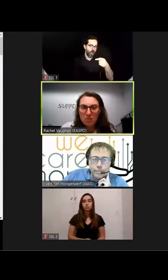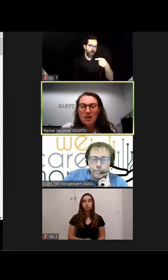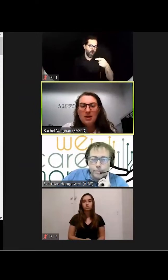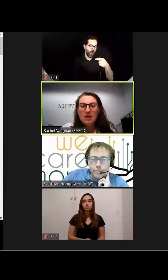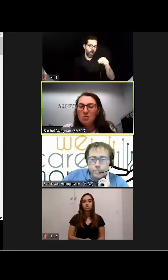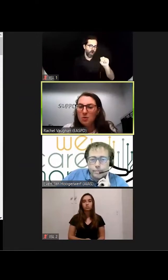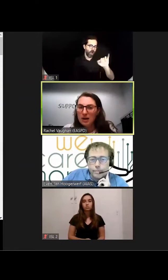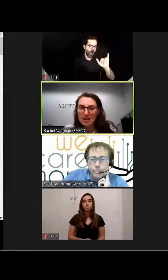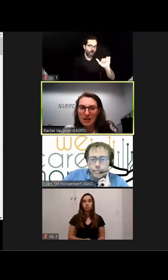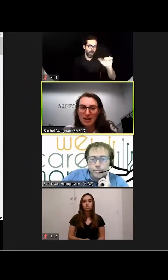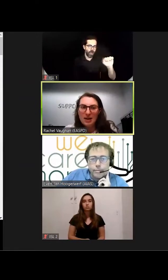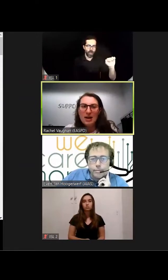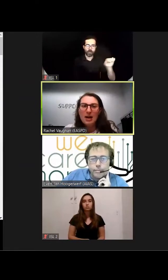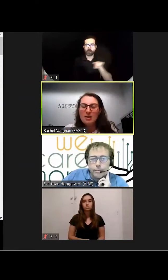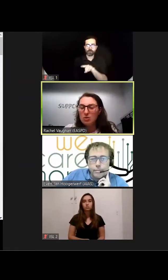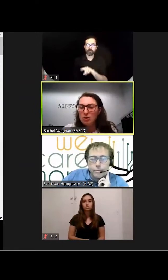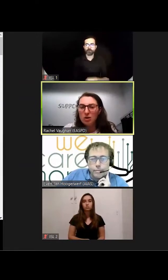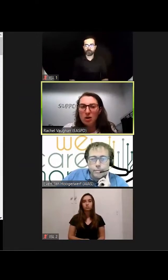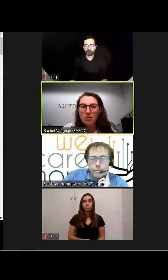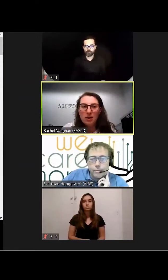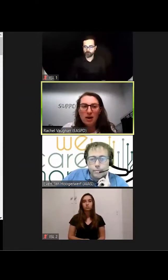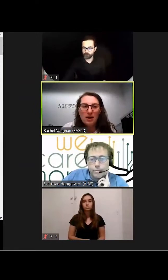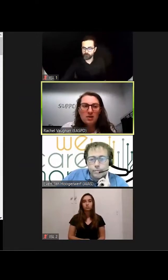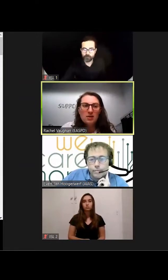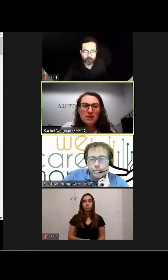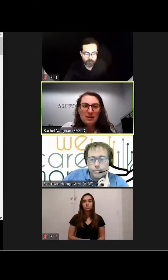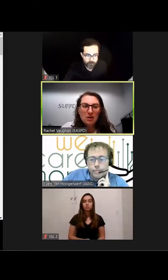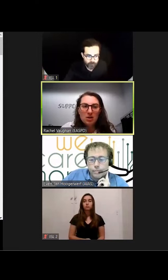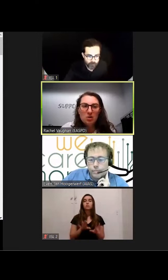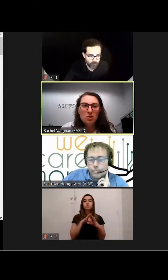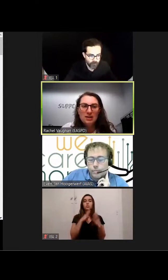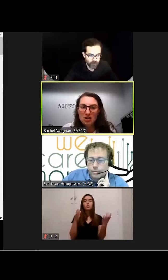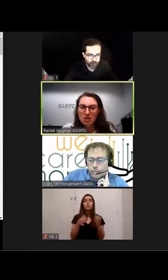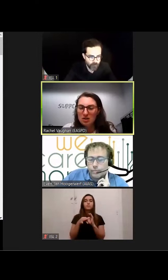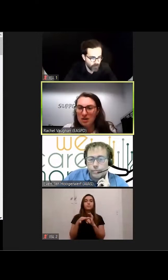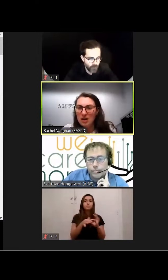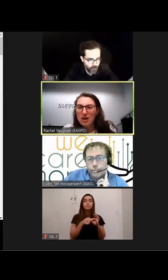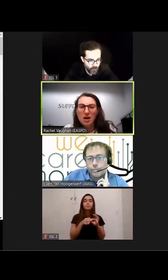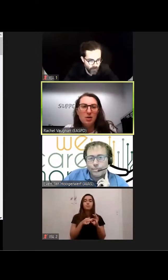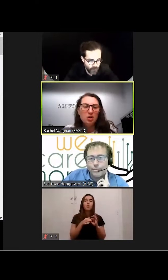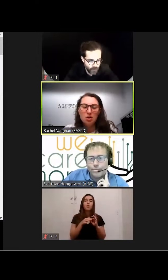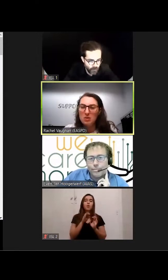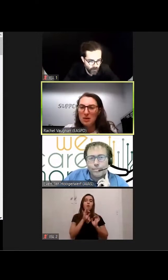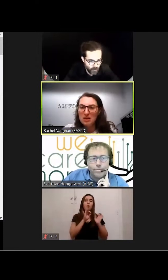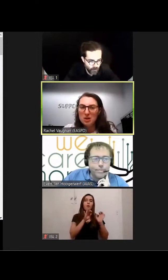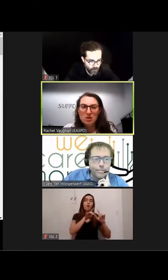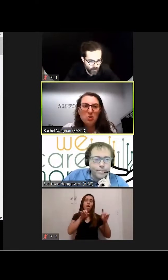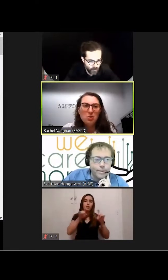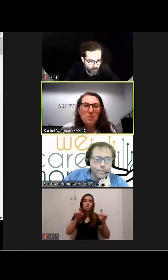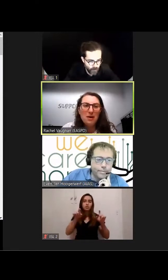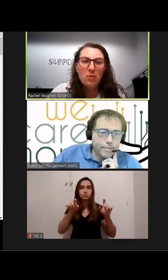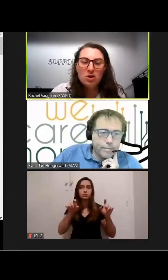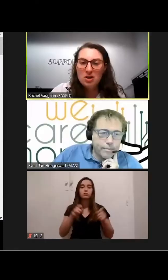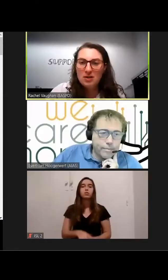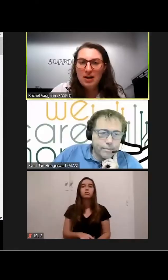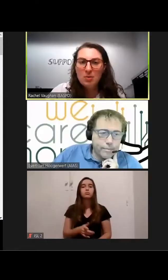Europe, AAATE, and also the Global Alliance of Assistive Technology Organizations. So you'll be speaking to us more about